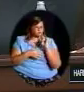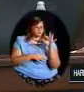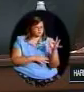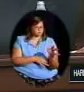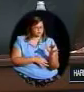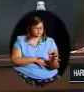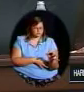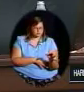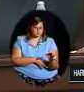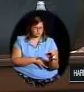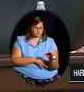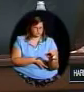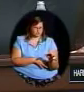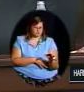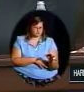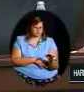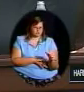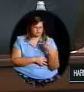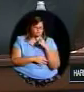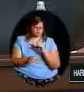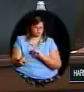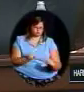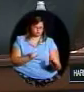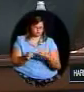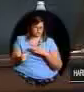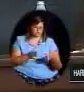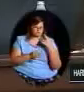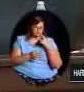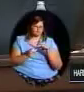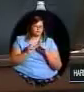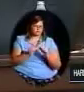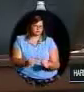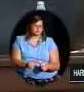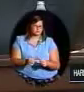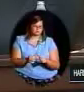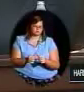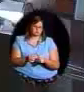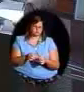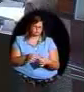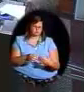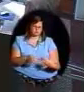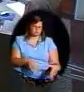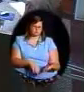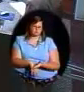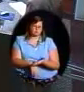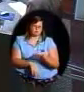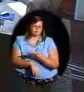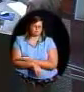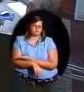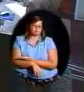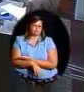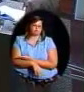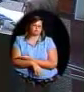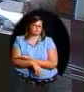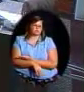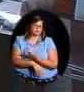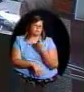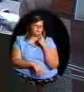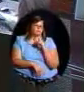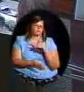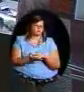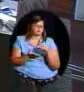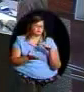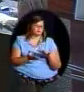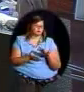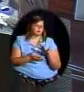presentations on the strategic planning for continuous improvement and strategic directions for student learning, what we're really all